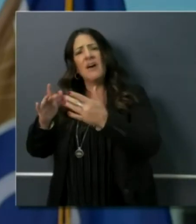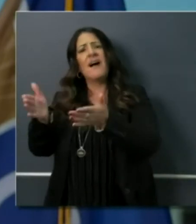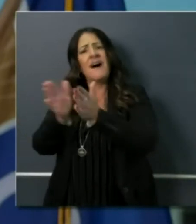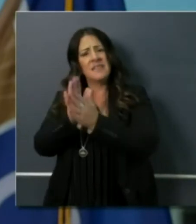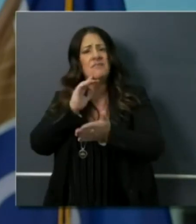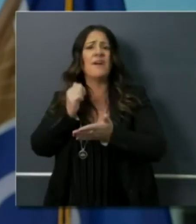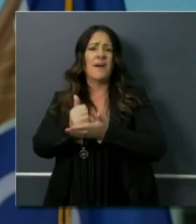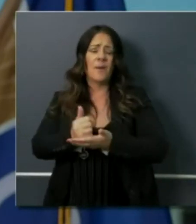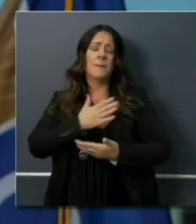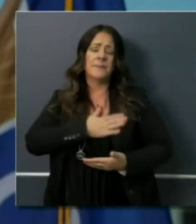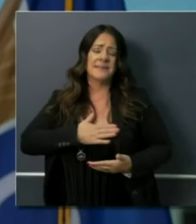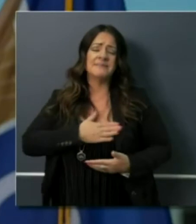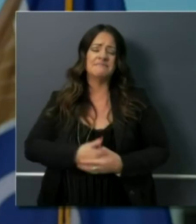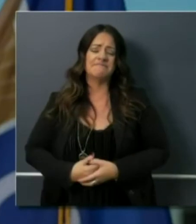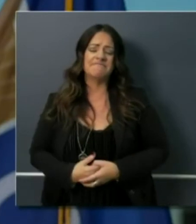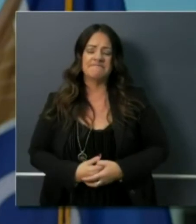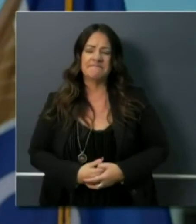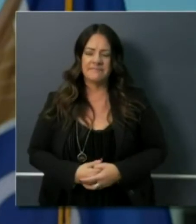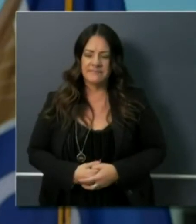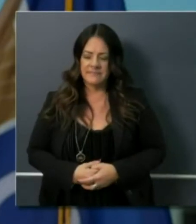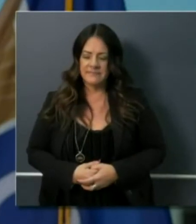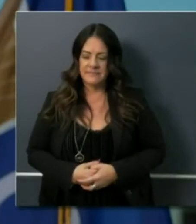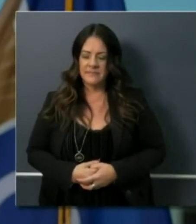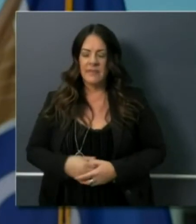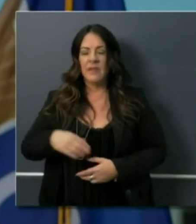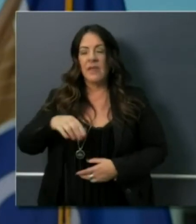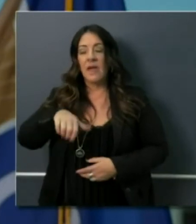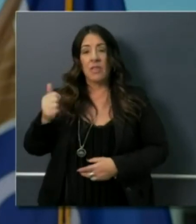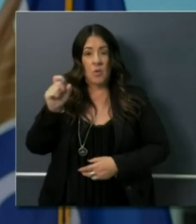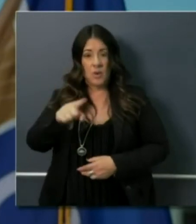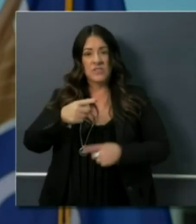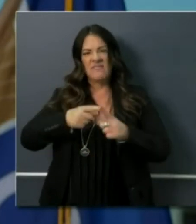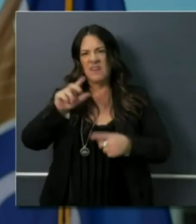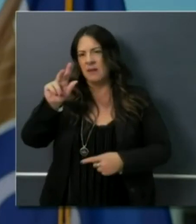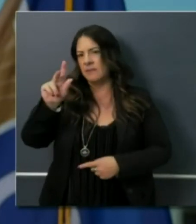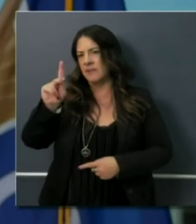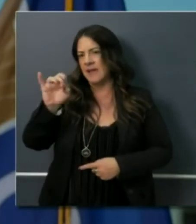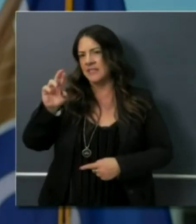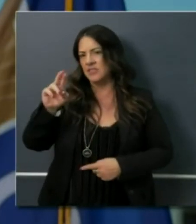help. Angela Hart, Kaiser Health News.